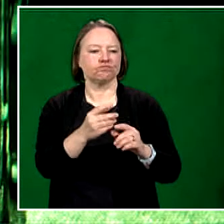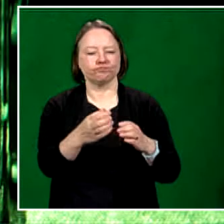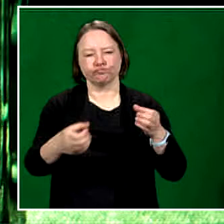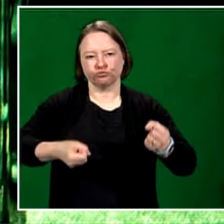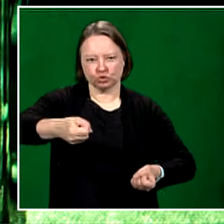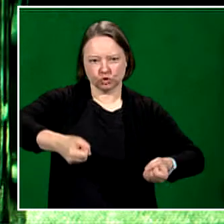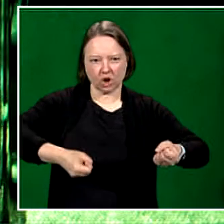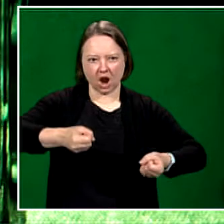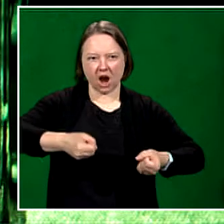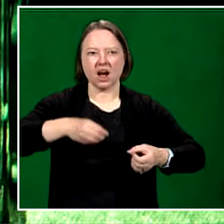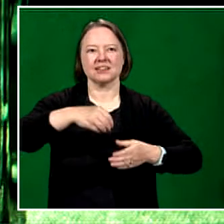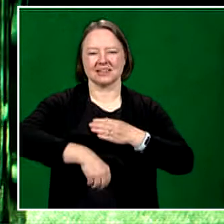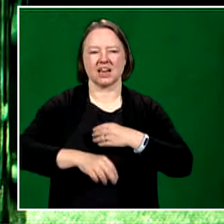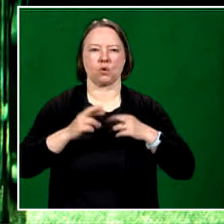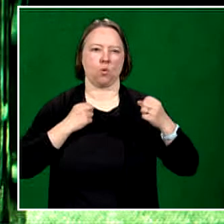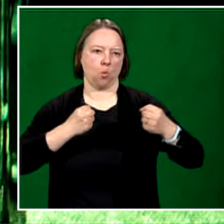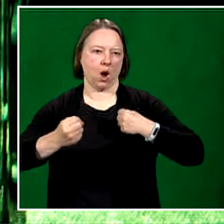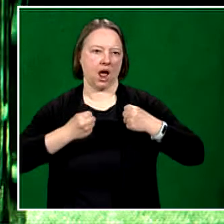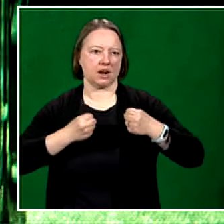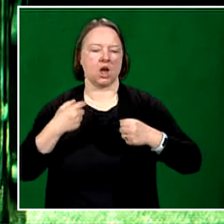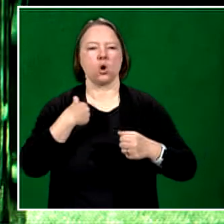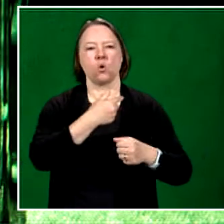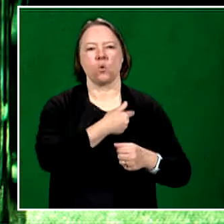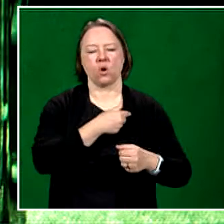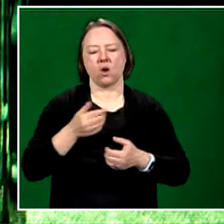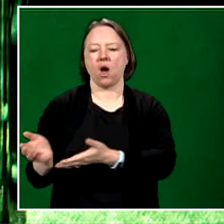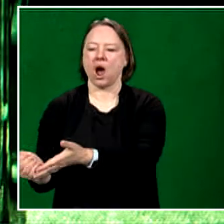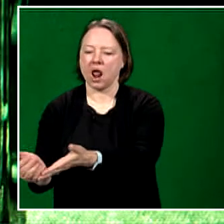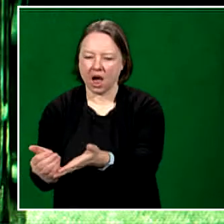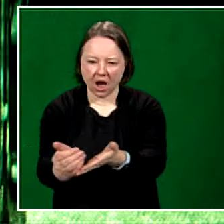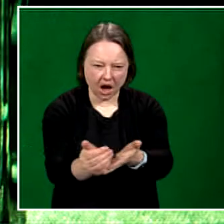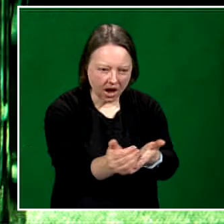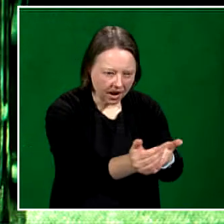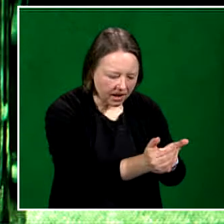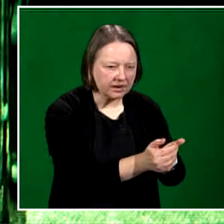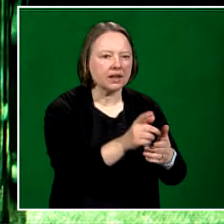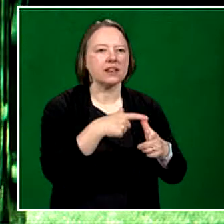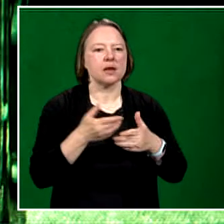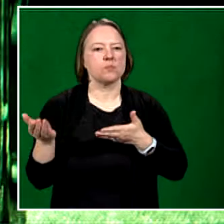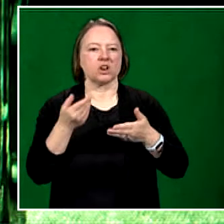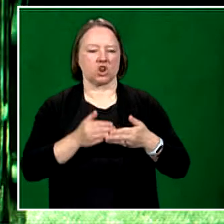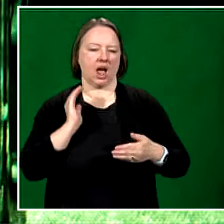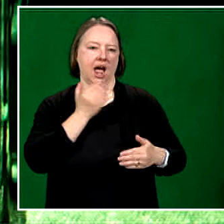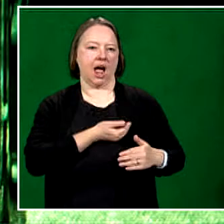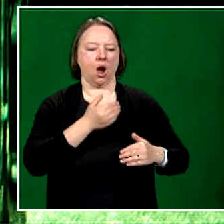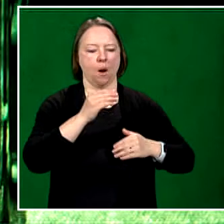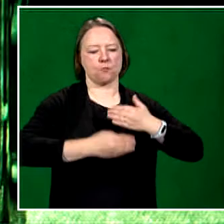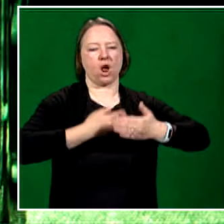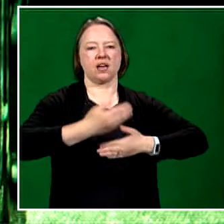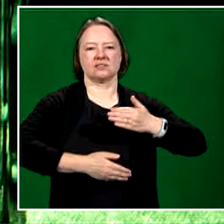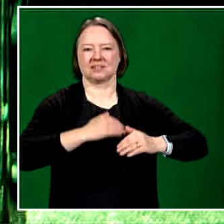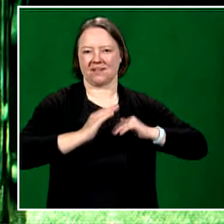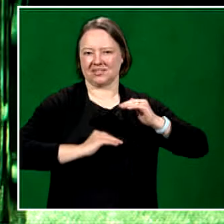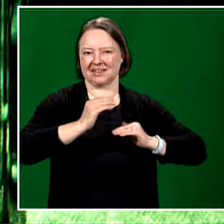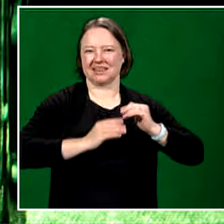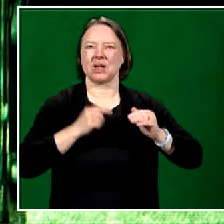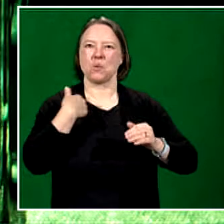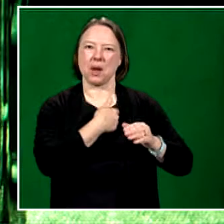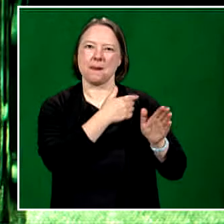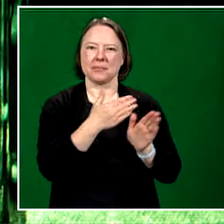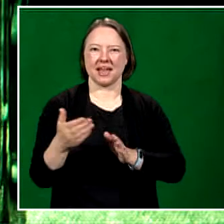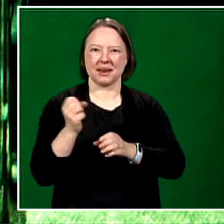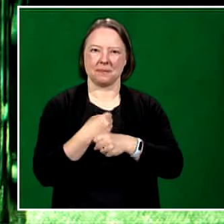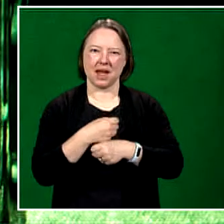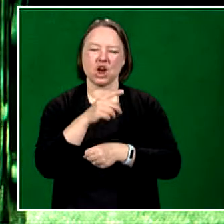Rwanda. We collect waste from those households and take them to the processing facility. We plan to produce 2 tons every